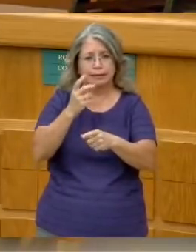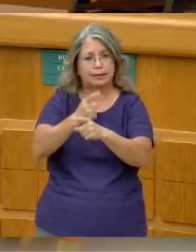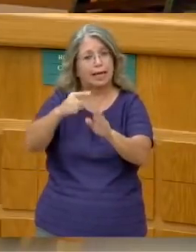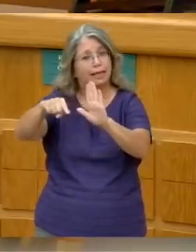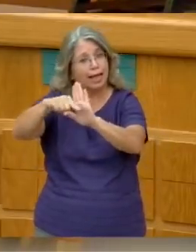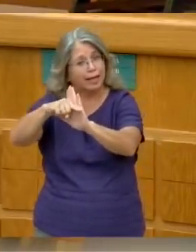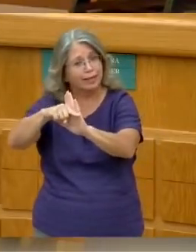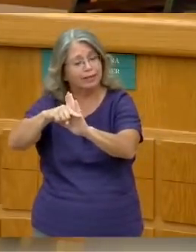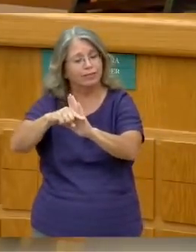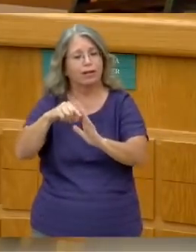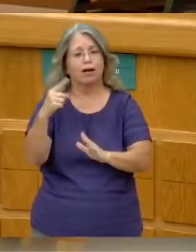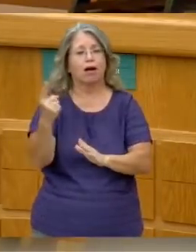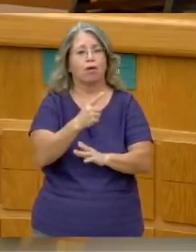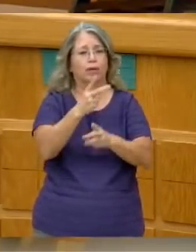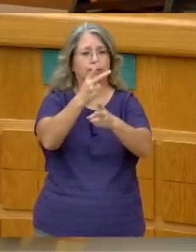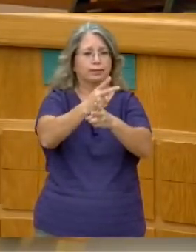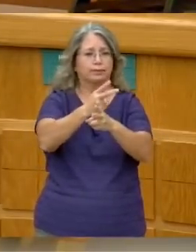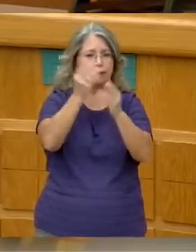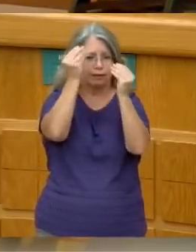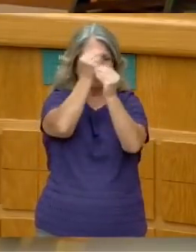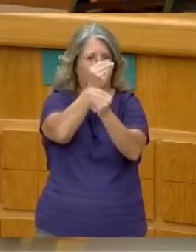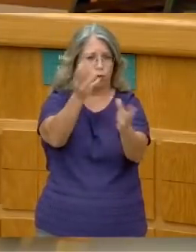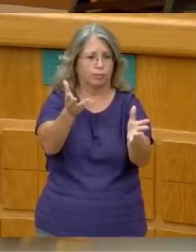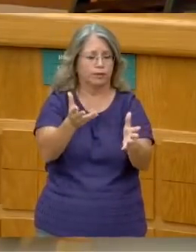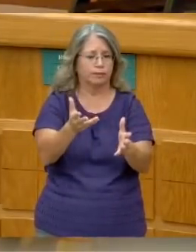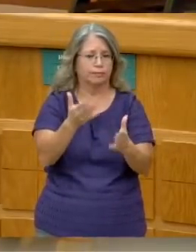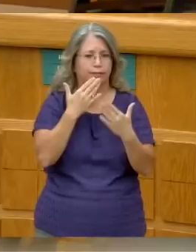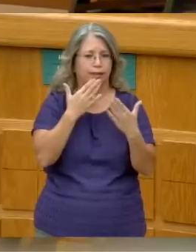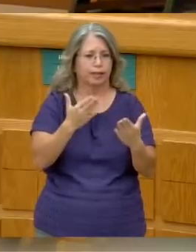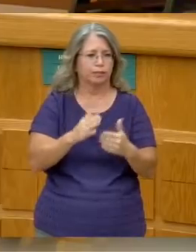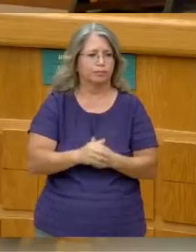as always, stay informed. Thank you.